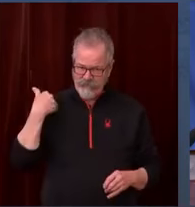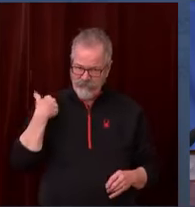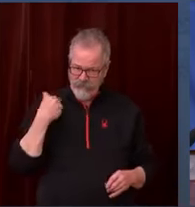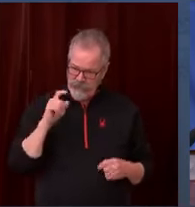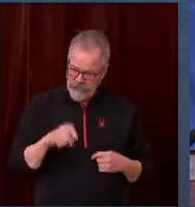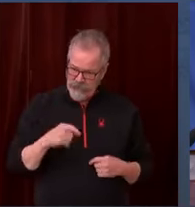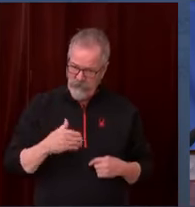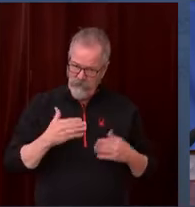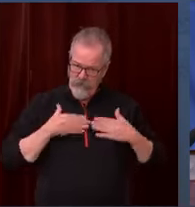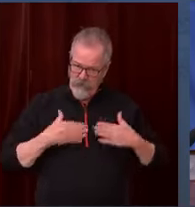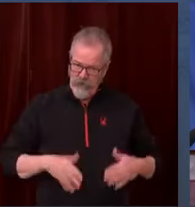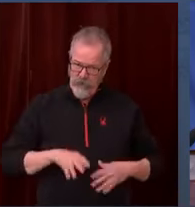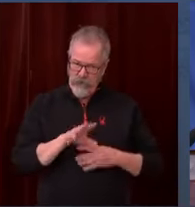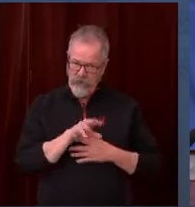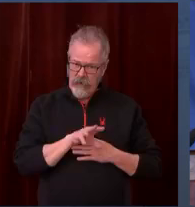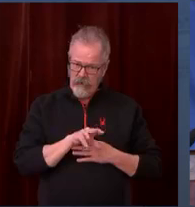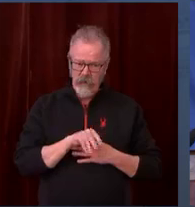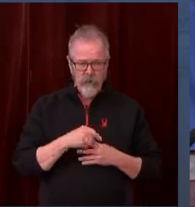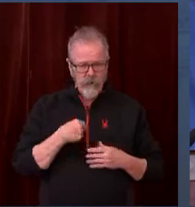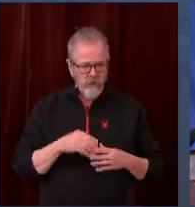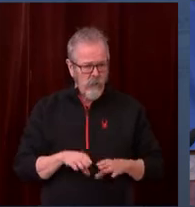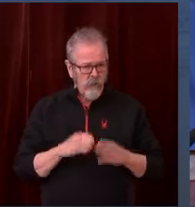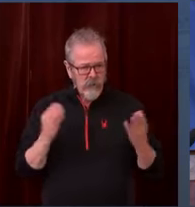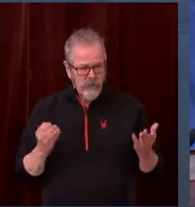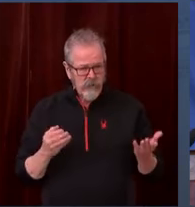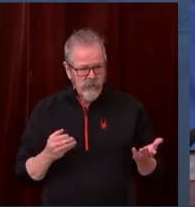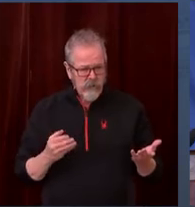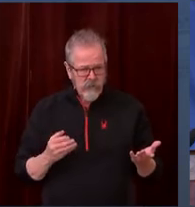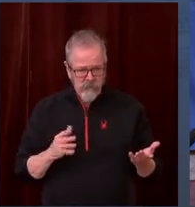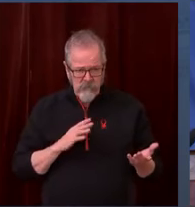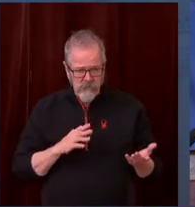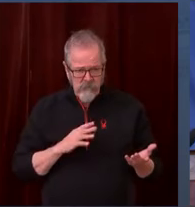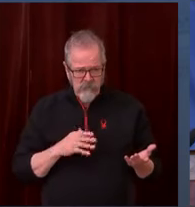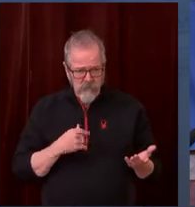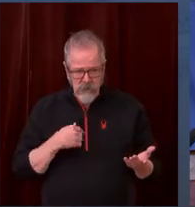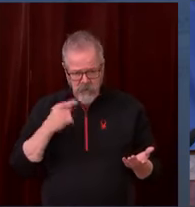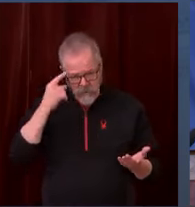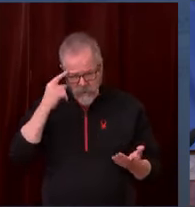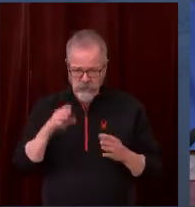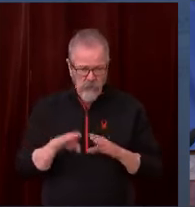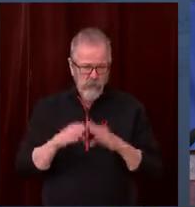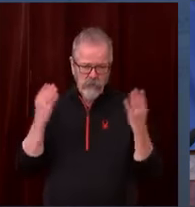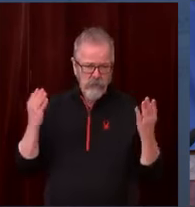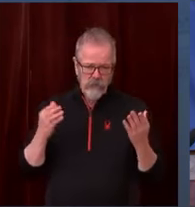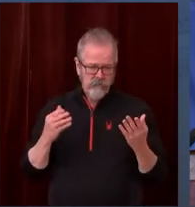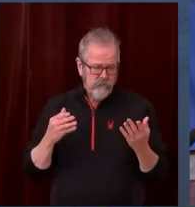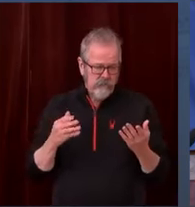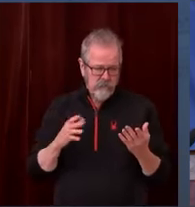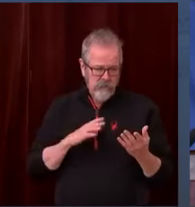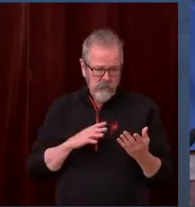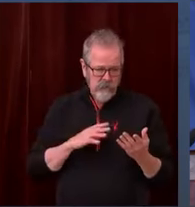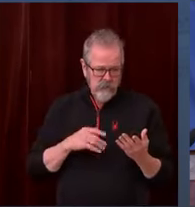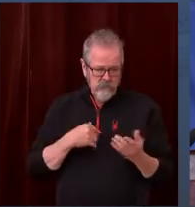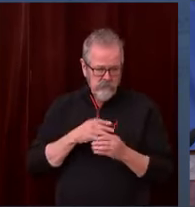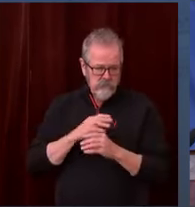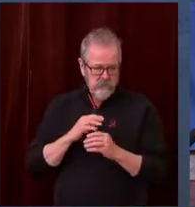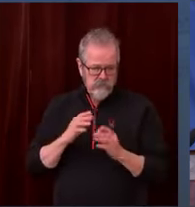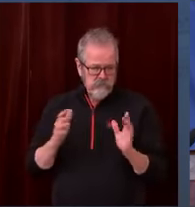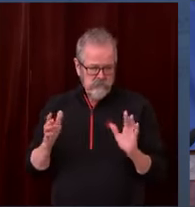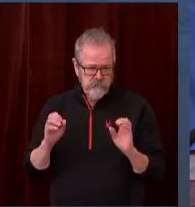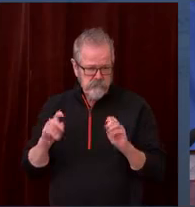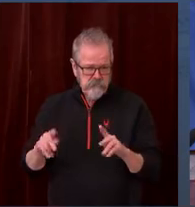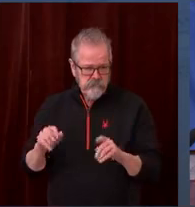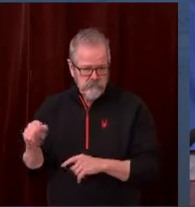Mark me is interested in people's proposals in that regard. I do think that the experience has been relatively good in